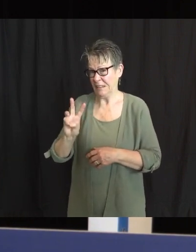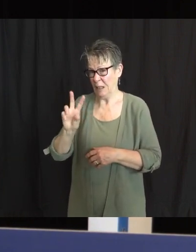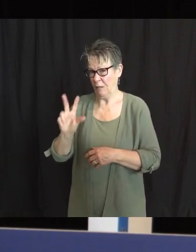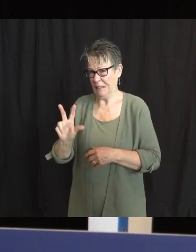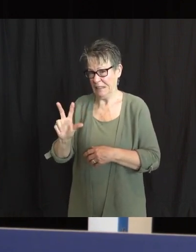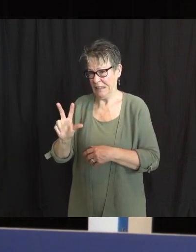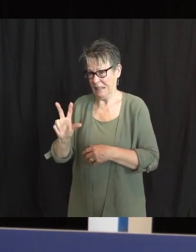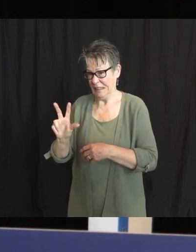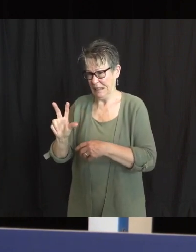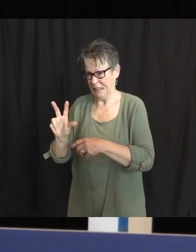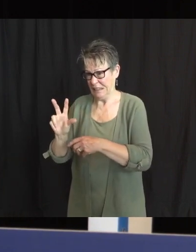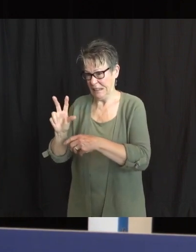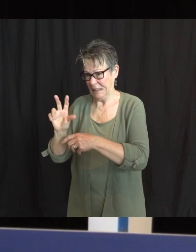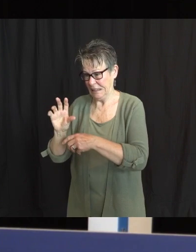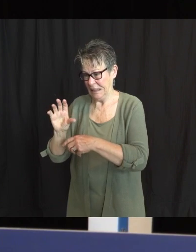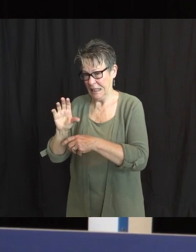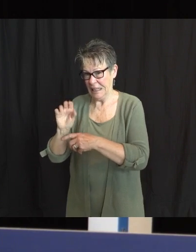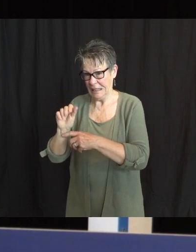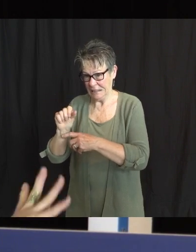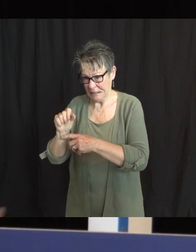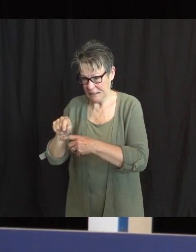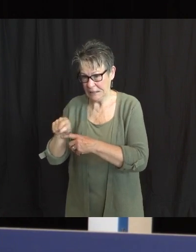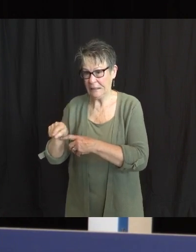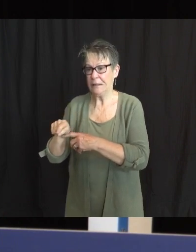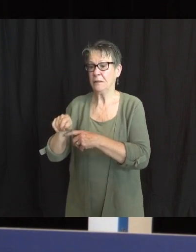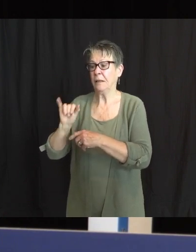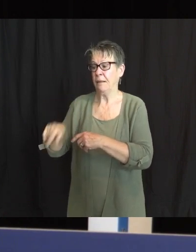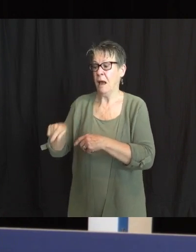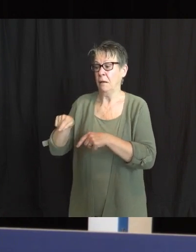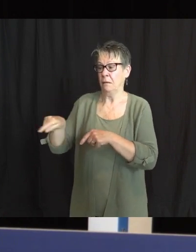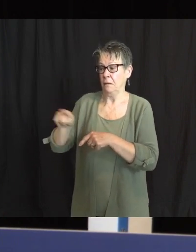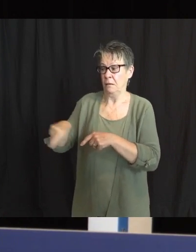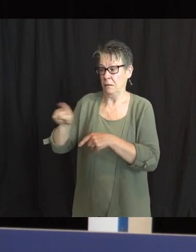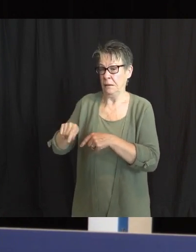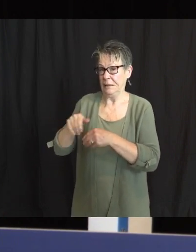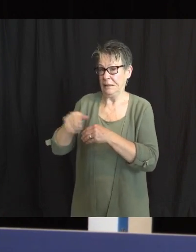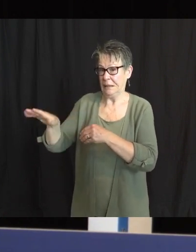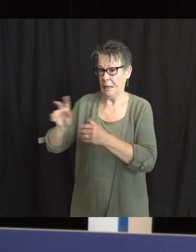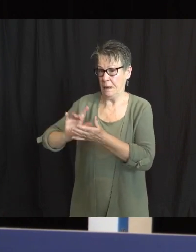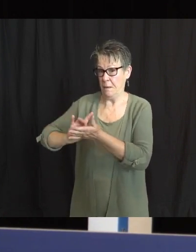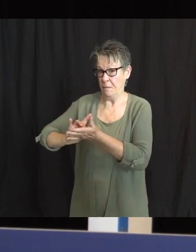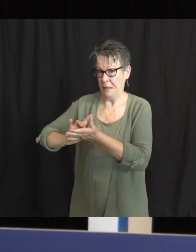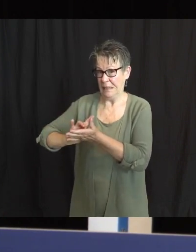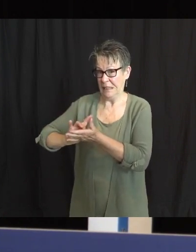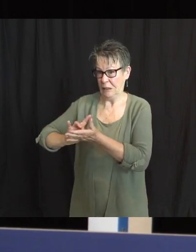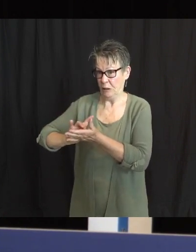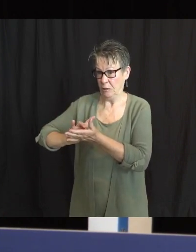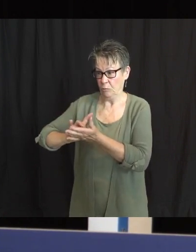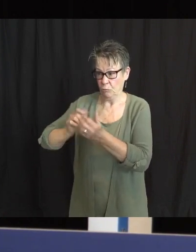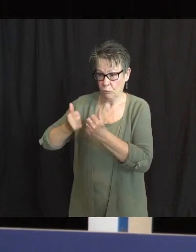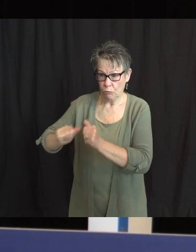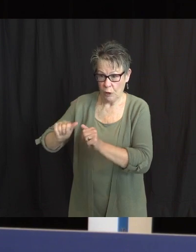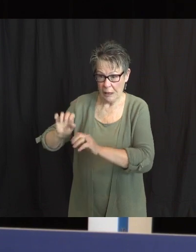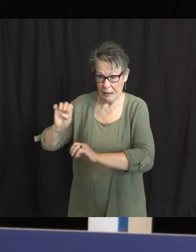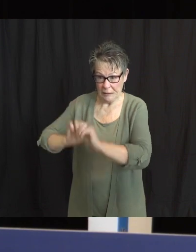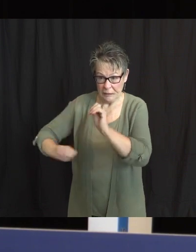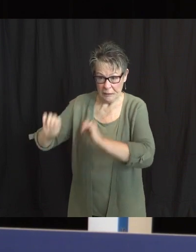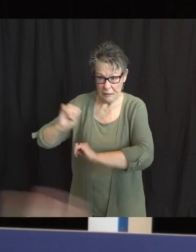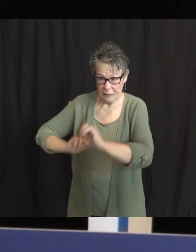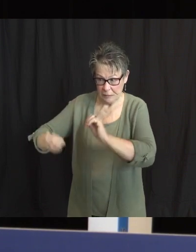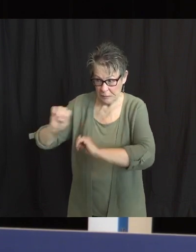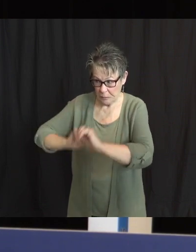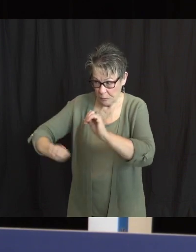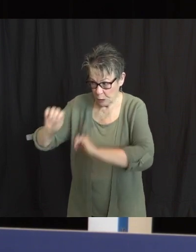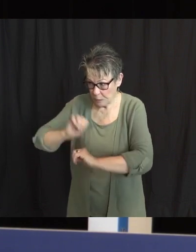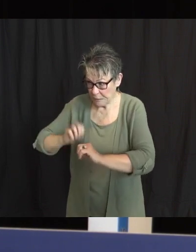tomorrow. And another large shipment is coming from the Department of Health and Human Services by the end of this week. Now,